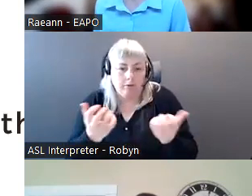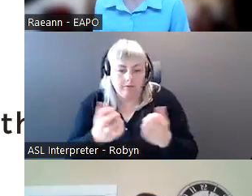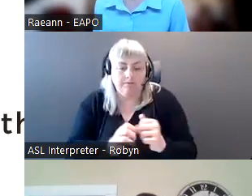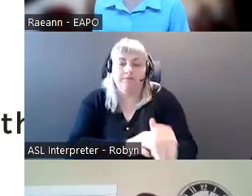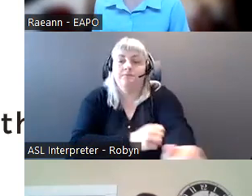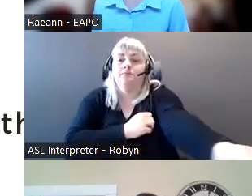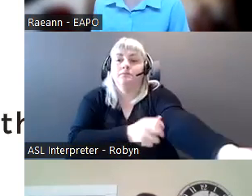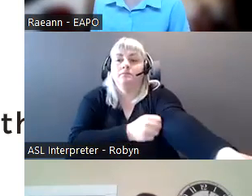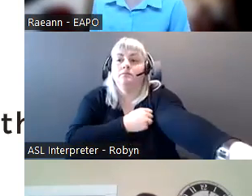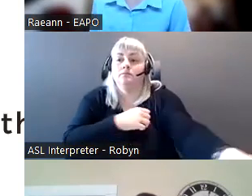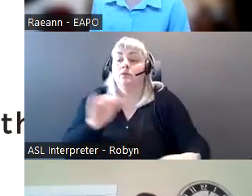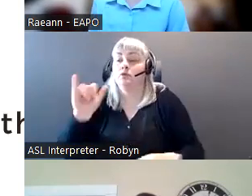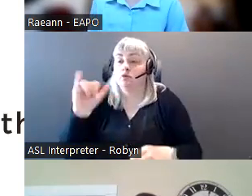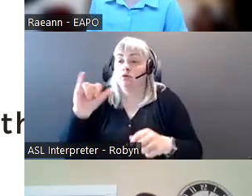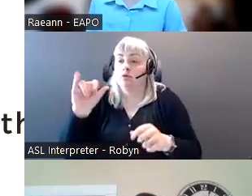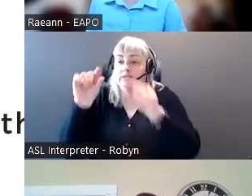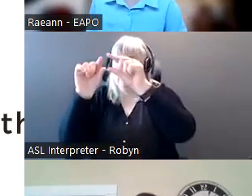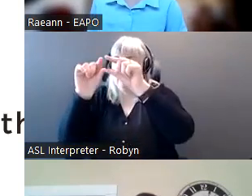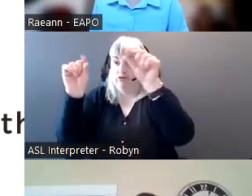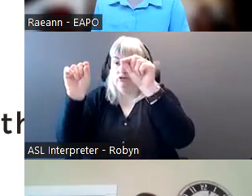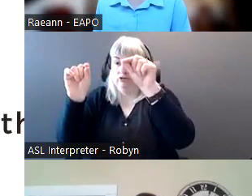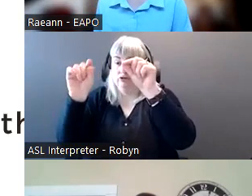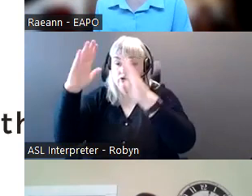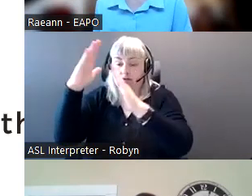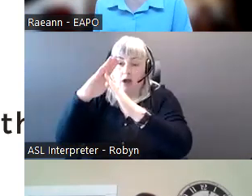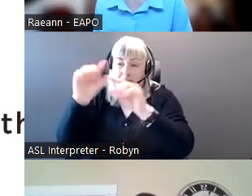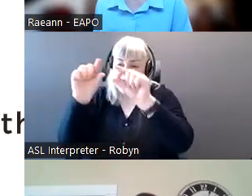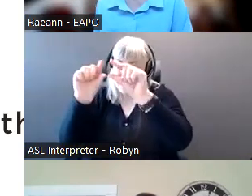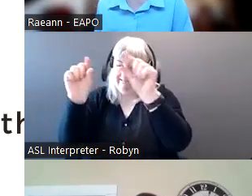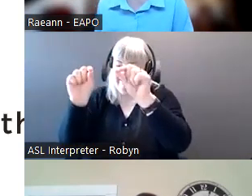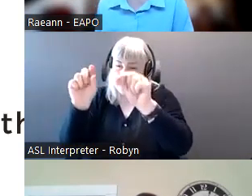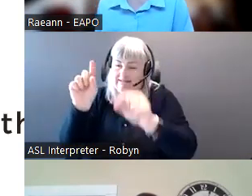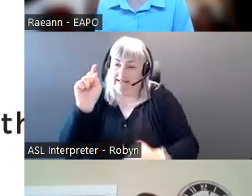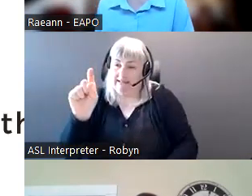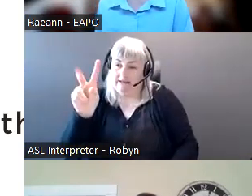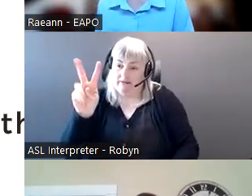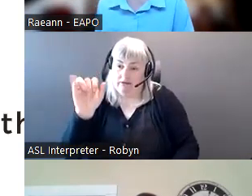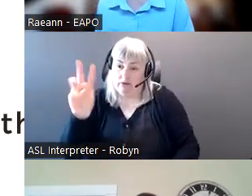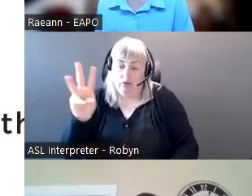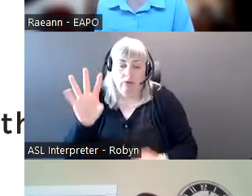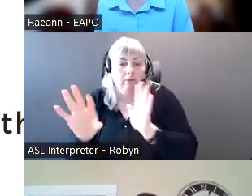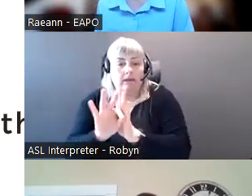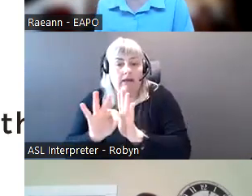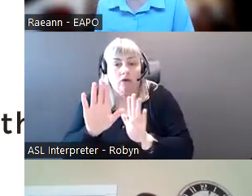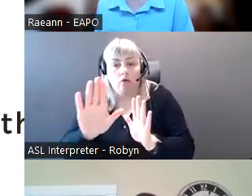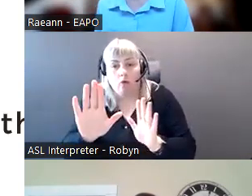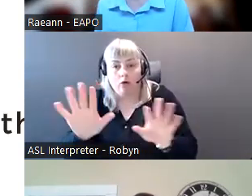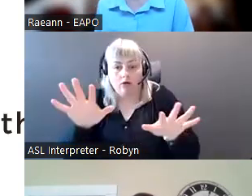at the top of the speaker where you can choose the format or layout that you want on your own